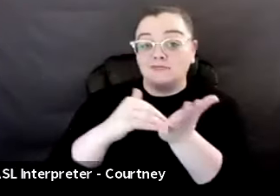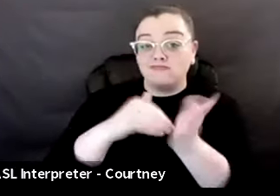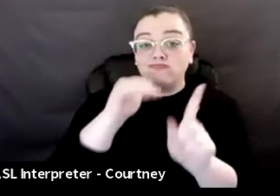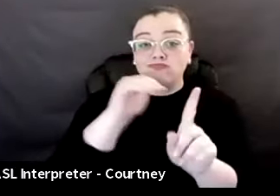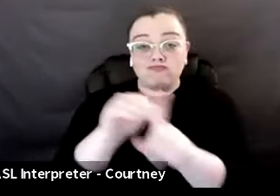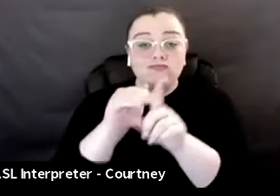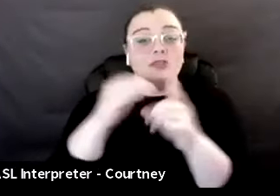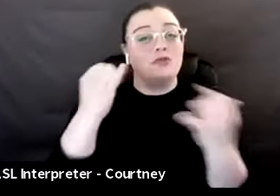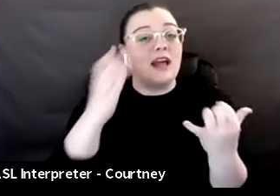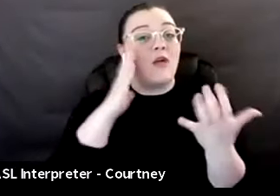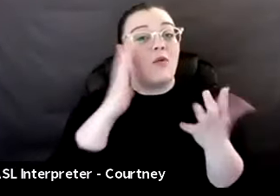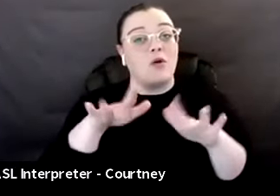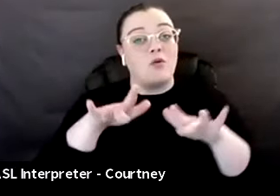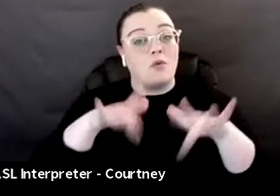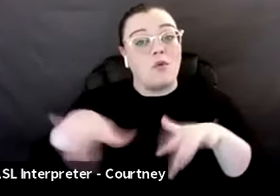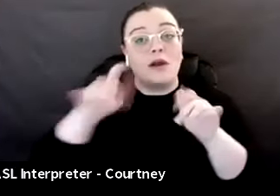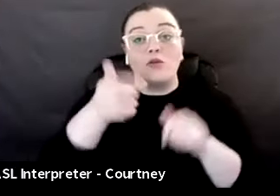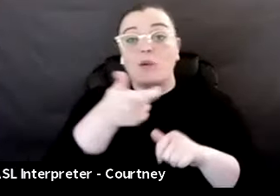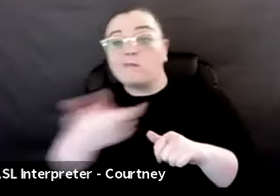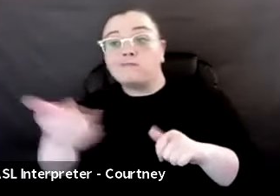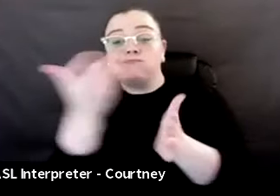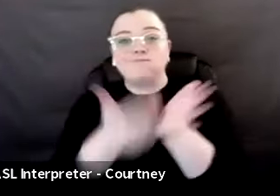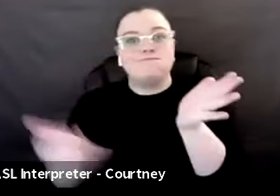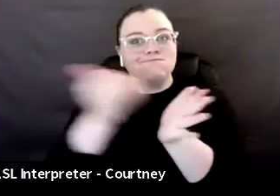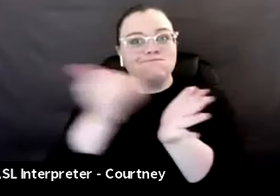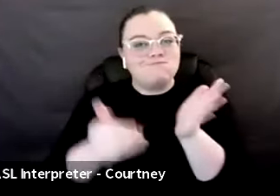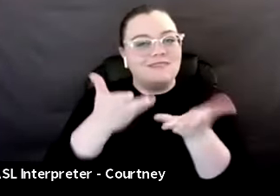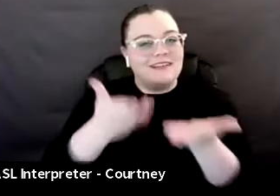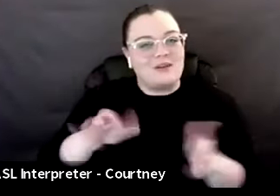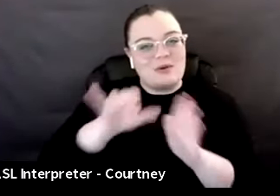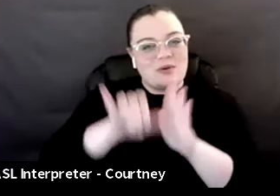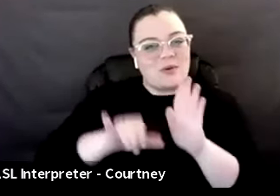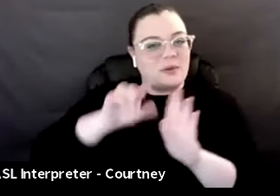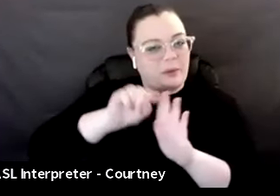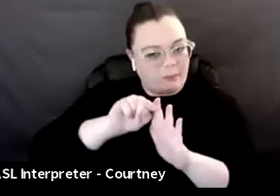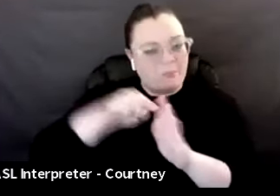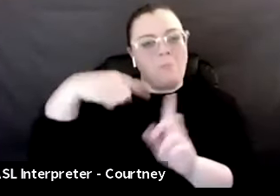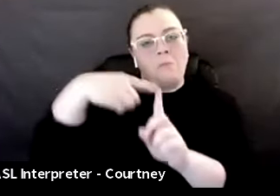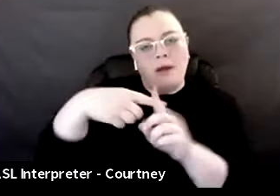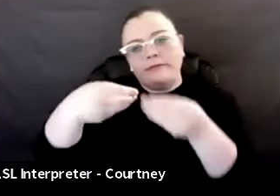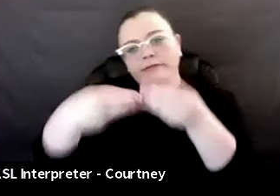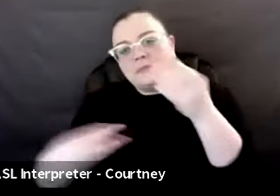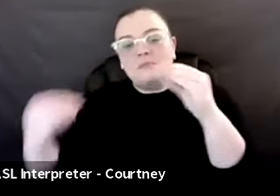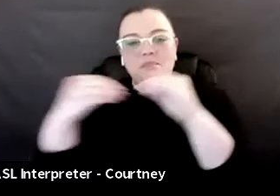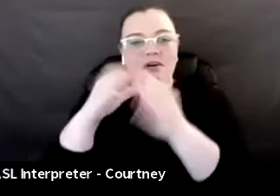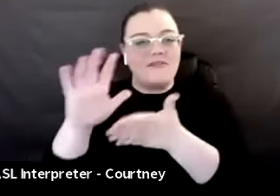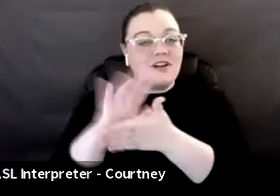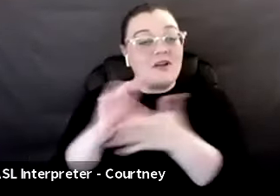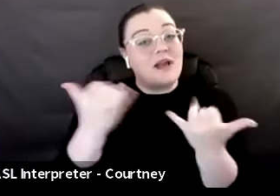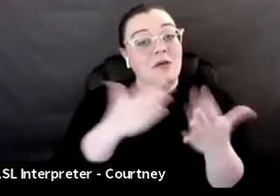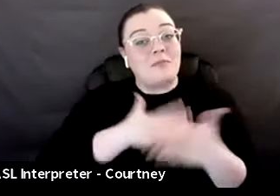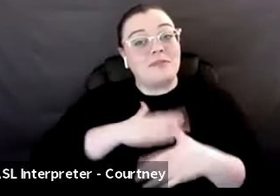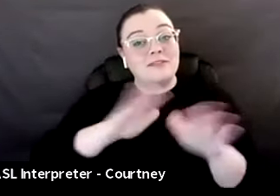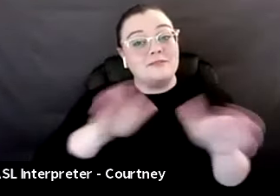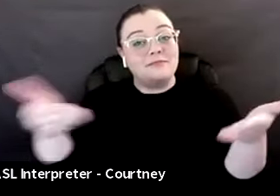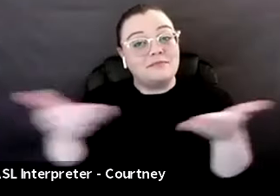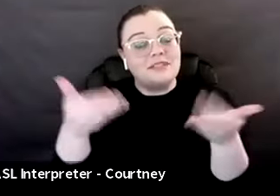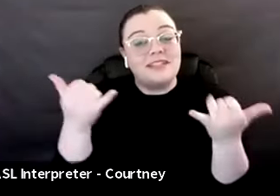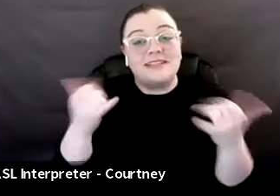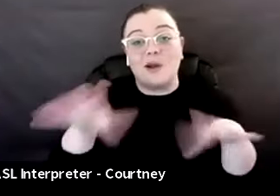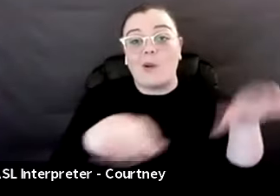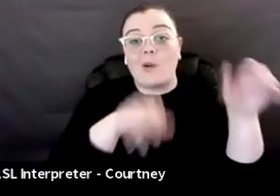the replay right here on SAG-AFTRA's YouTube channel, along with more great content. Now, please give a warm welcome to today's